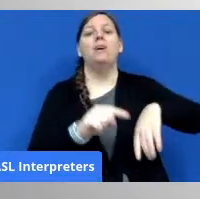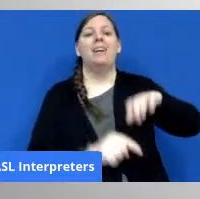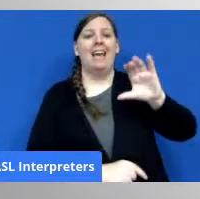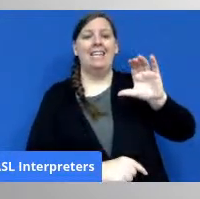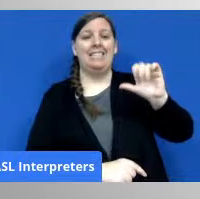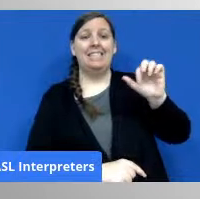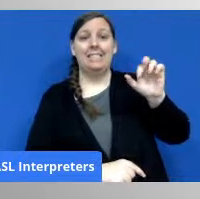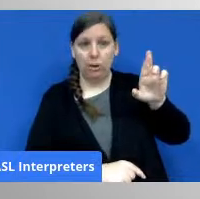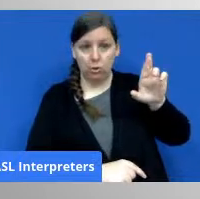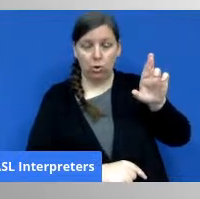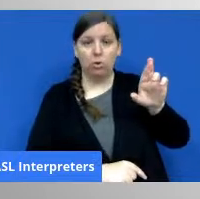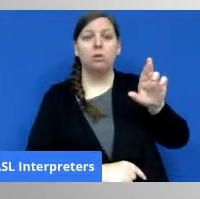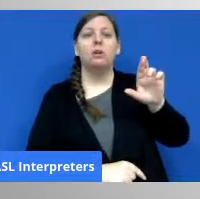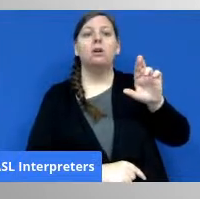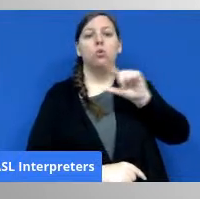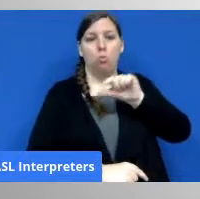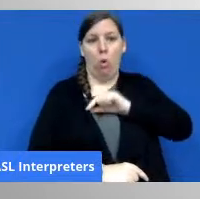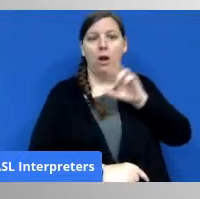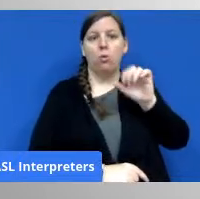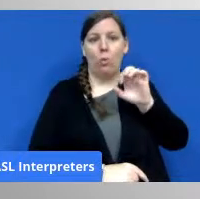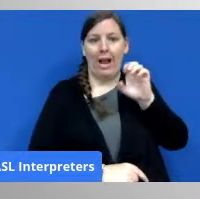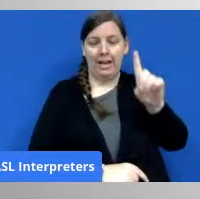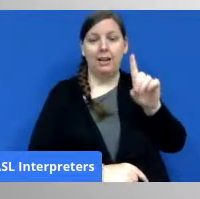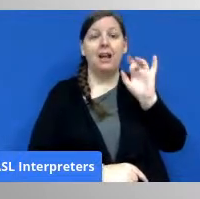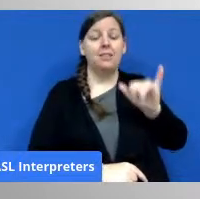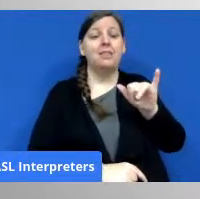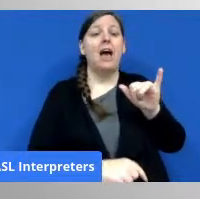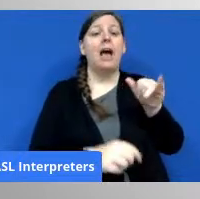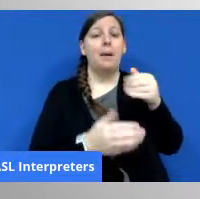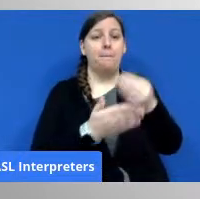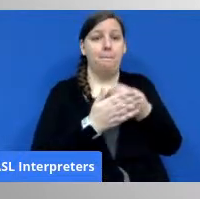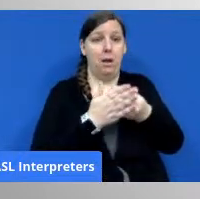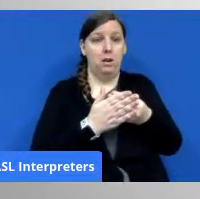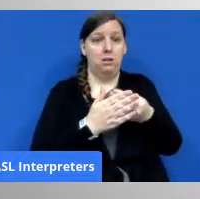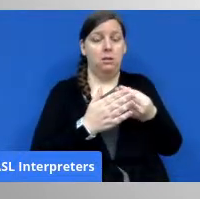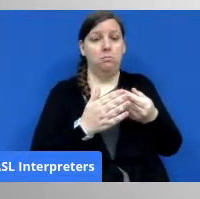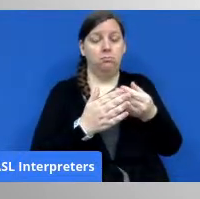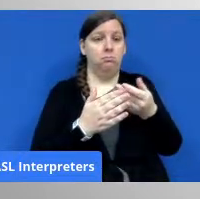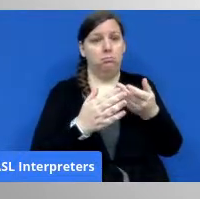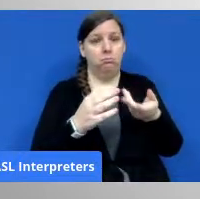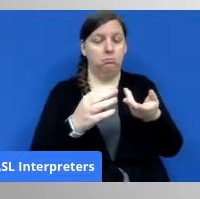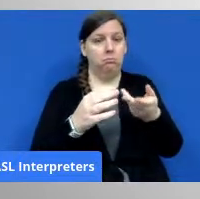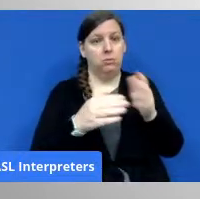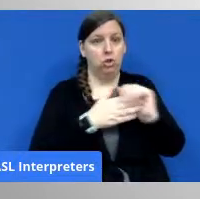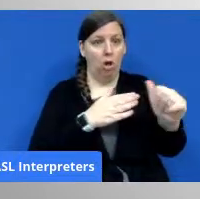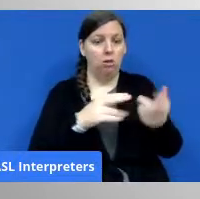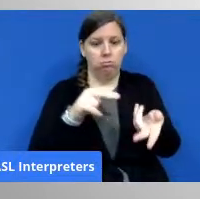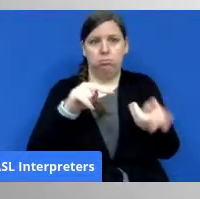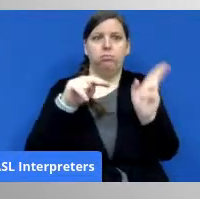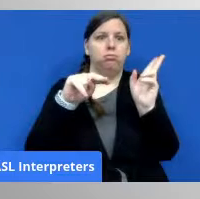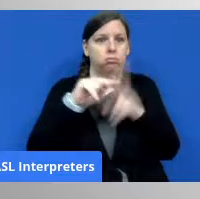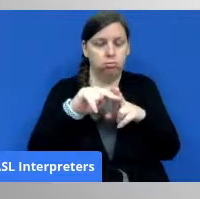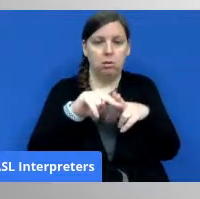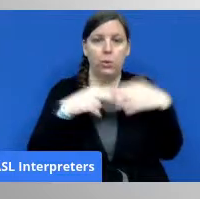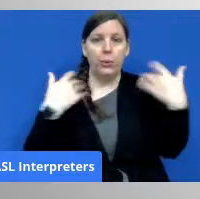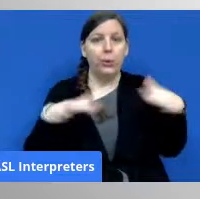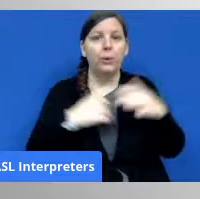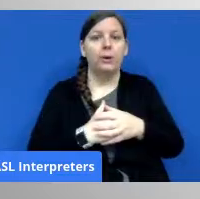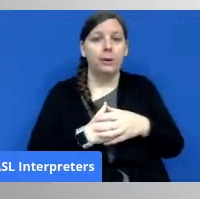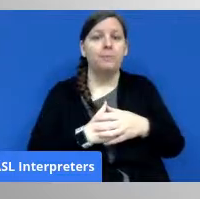substantially. The upper limit, of course, being that some people are paying well over $1,000 per month per child